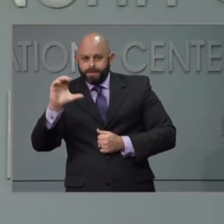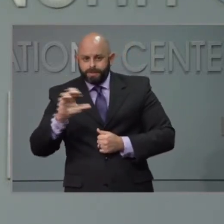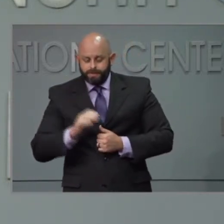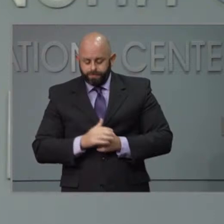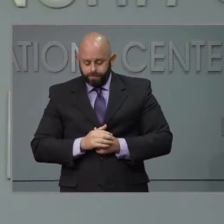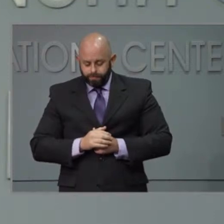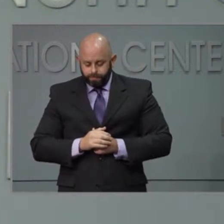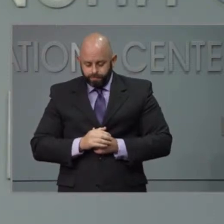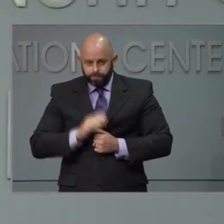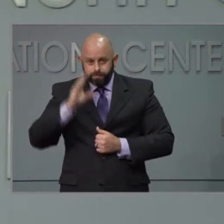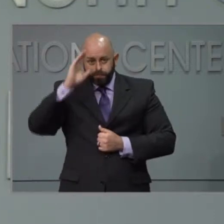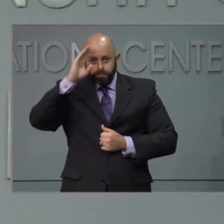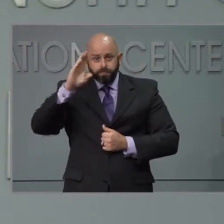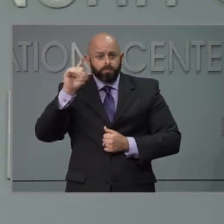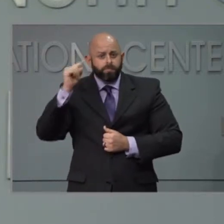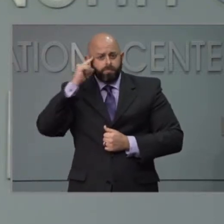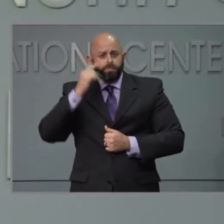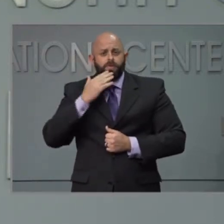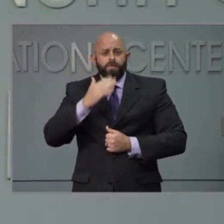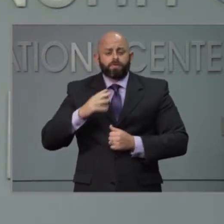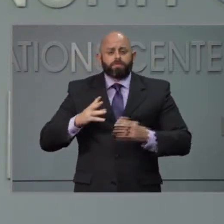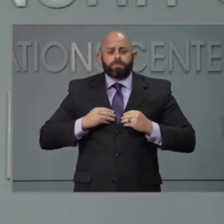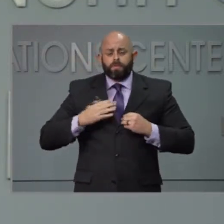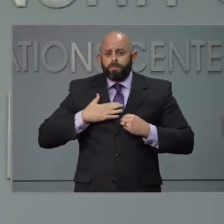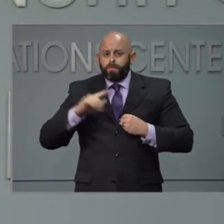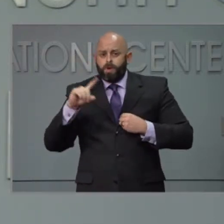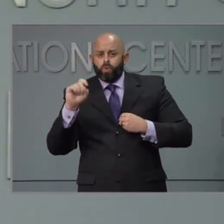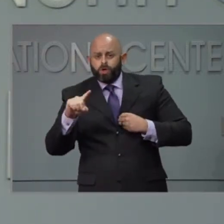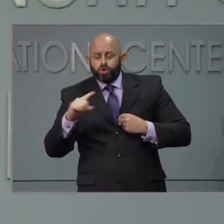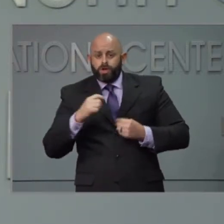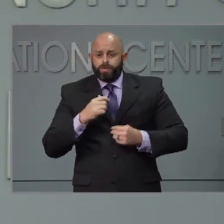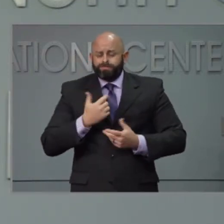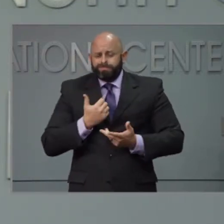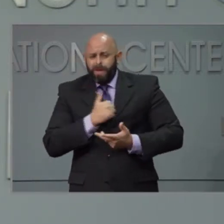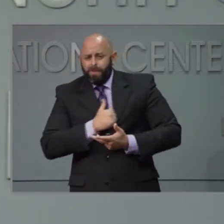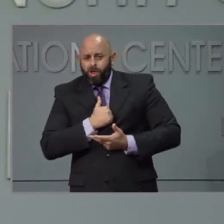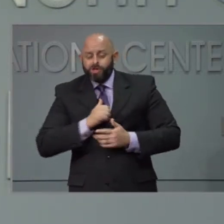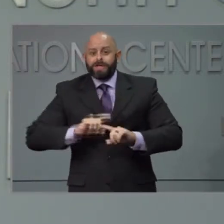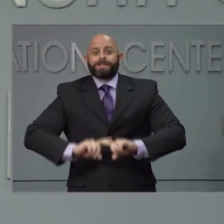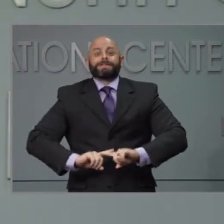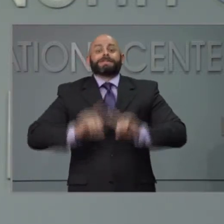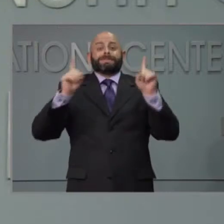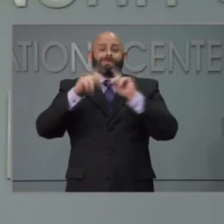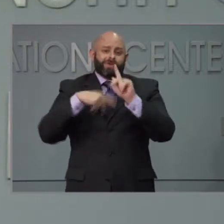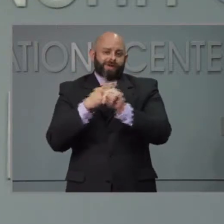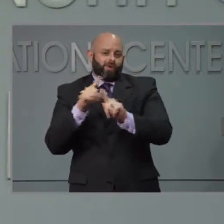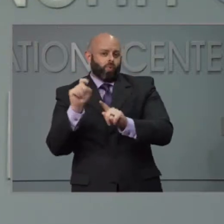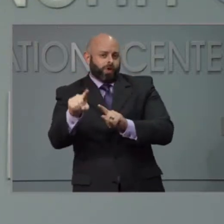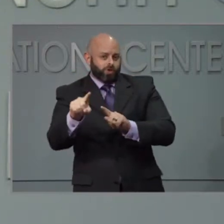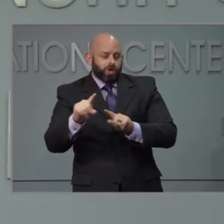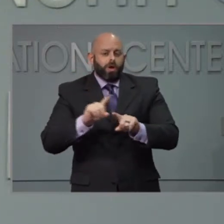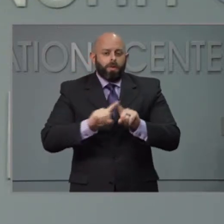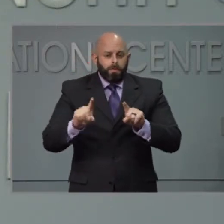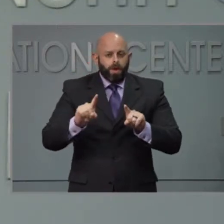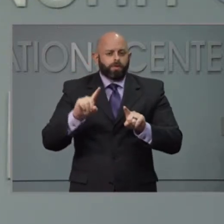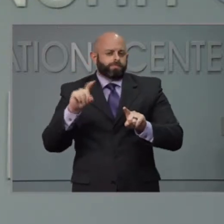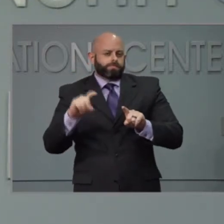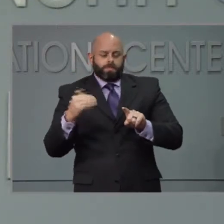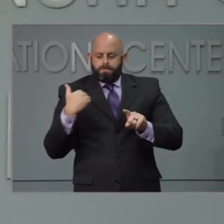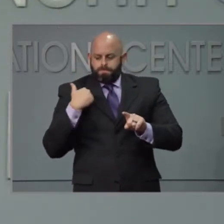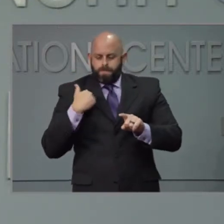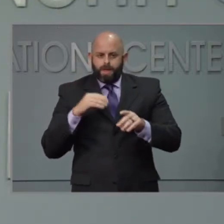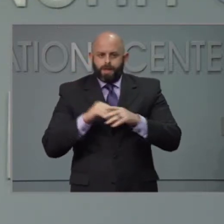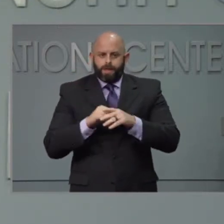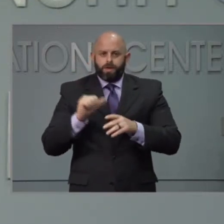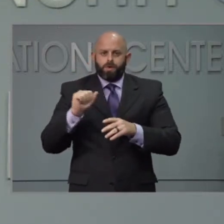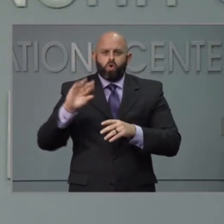Hi, Governor. Thanks so much for taking my question. I apologize the pivot right now, but we've been trying to get to you for a while. So my question is, back in August, the courts threw out Ronnie